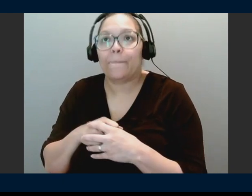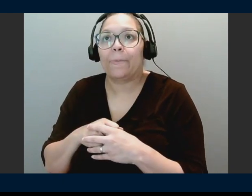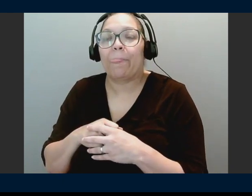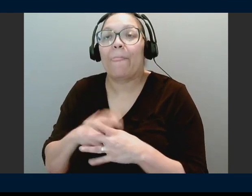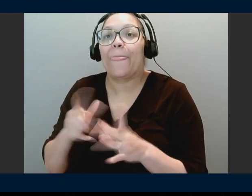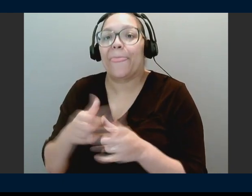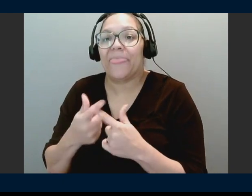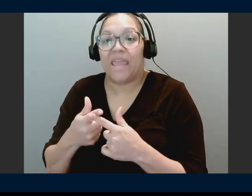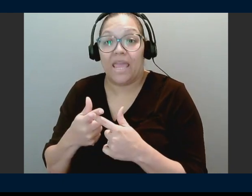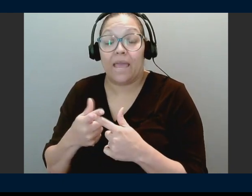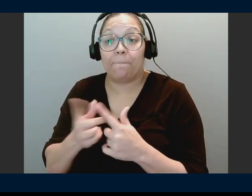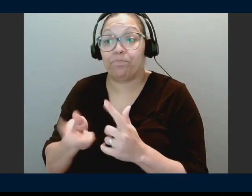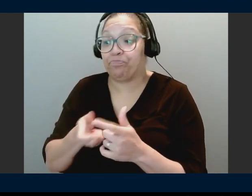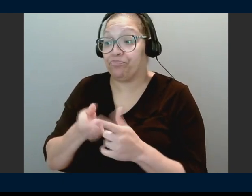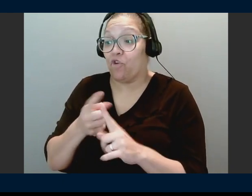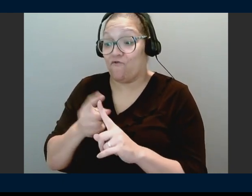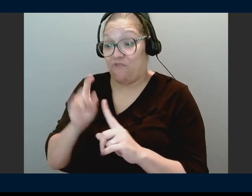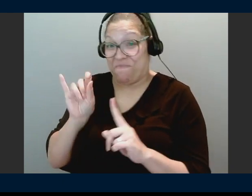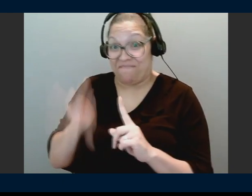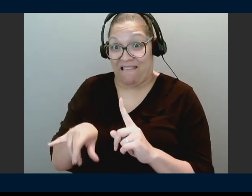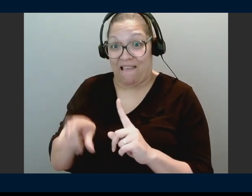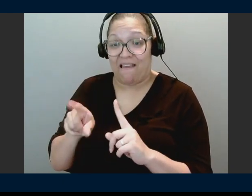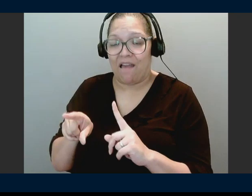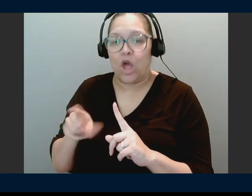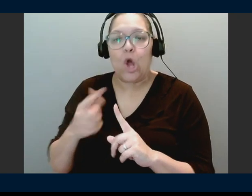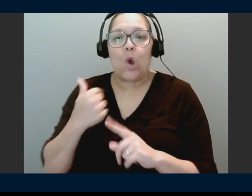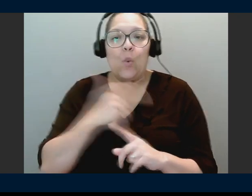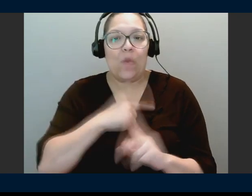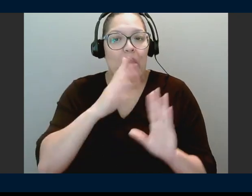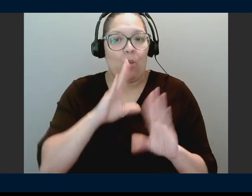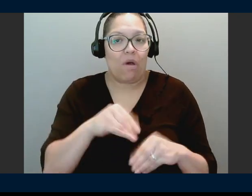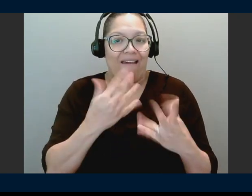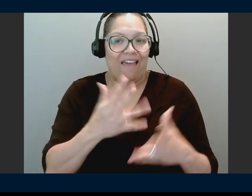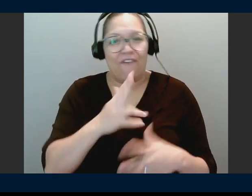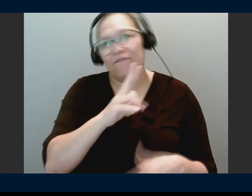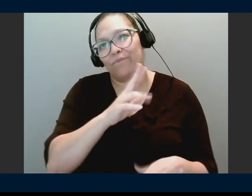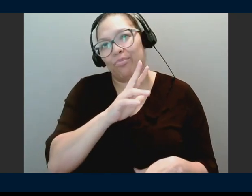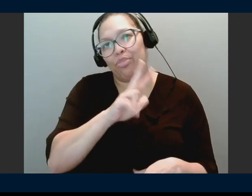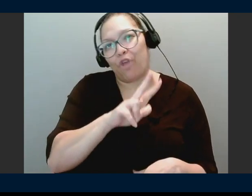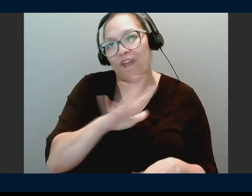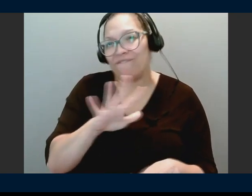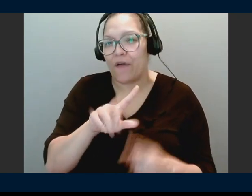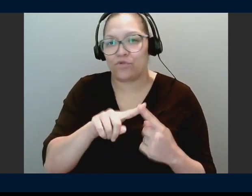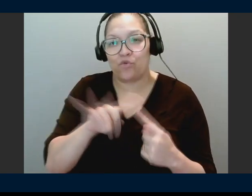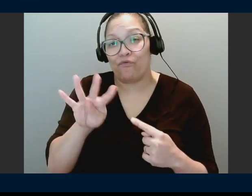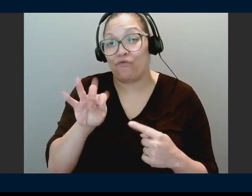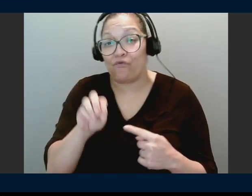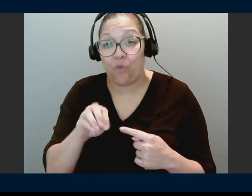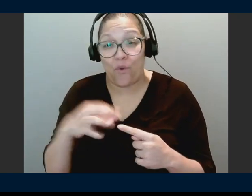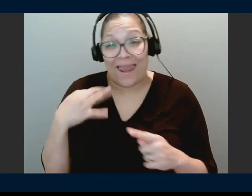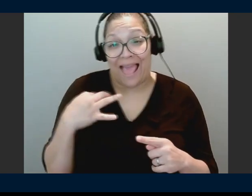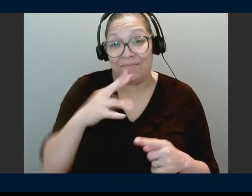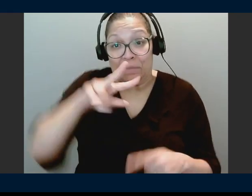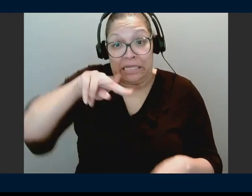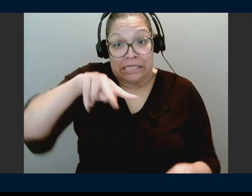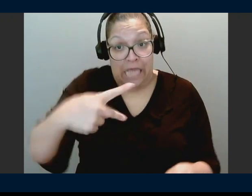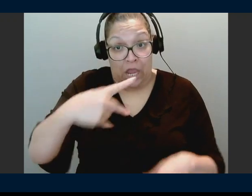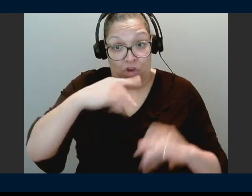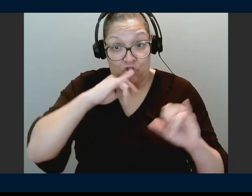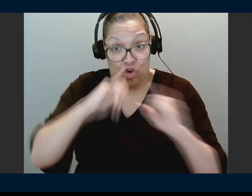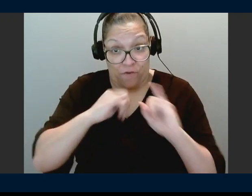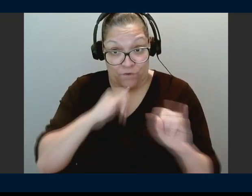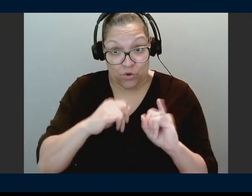Then, based off that, we give about 35 to 40 applicants a second interview, of